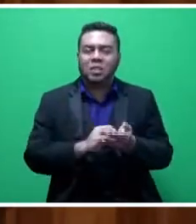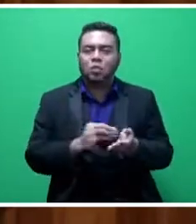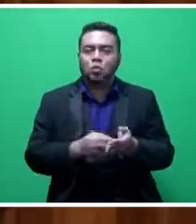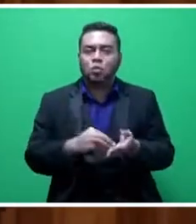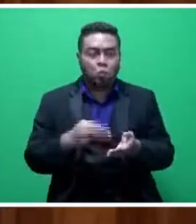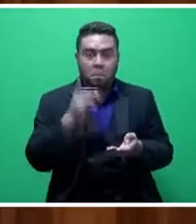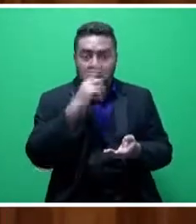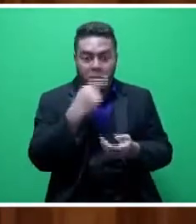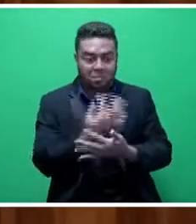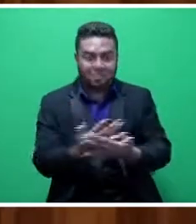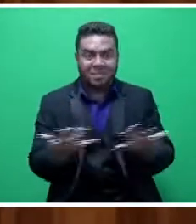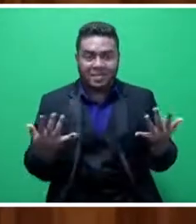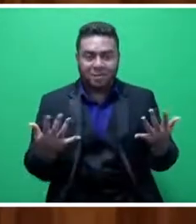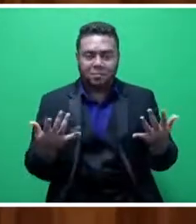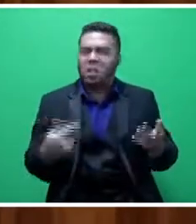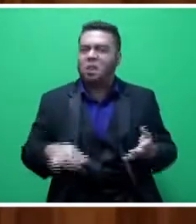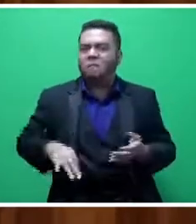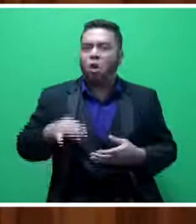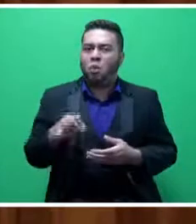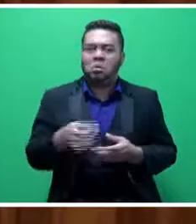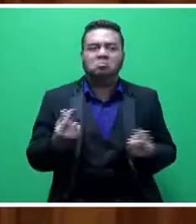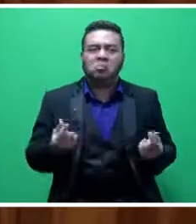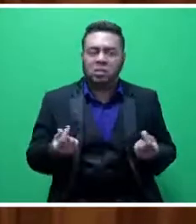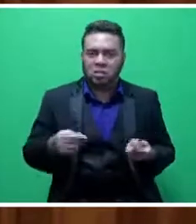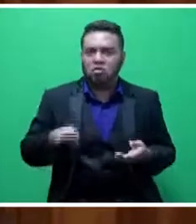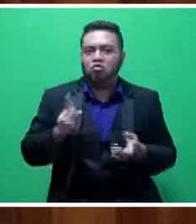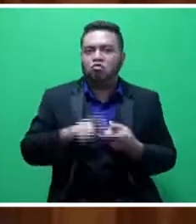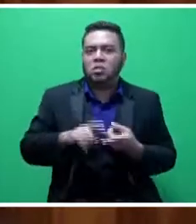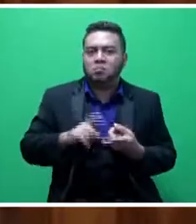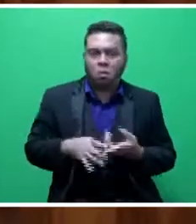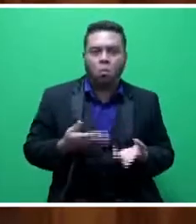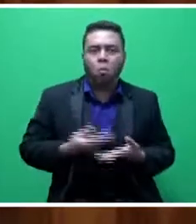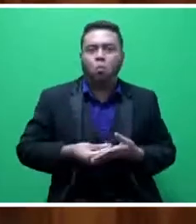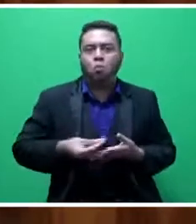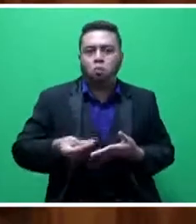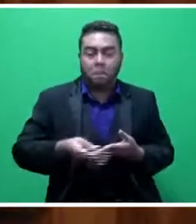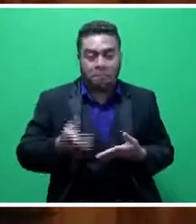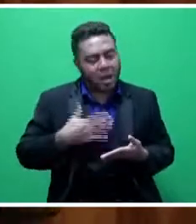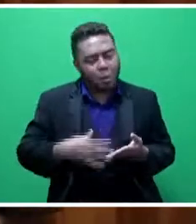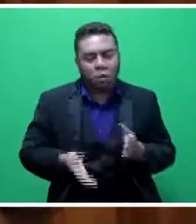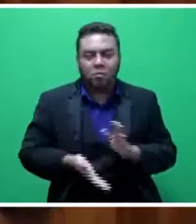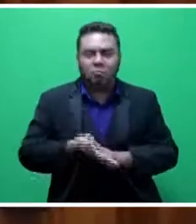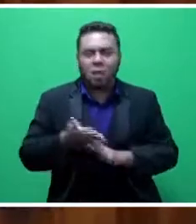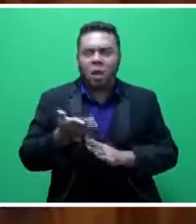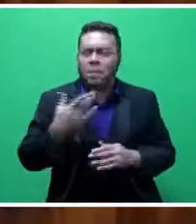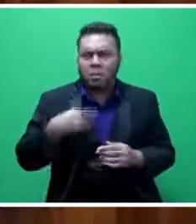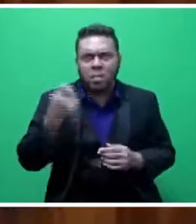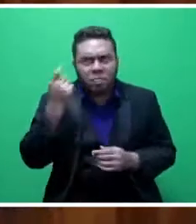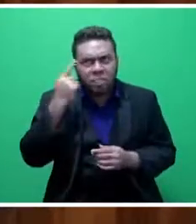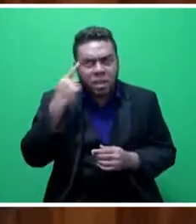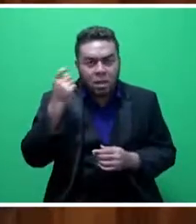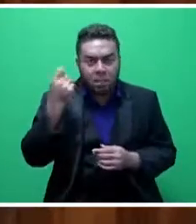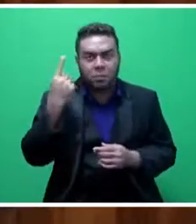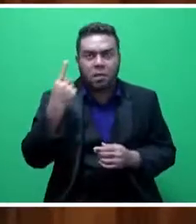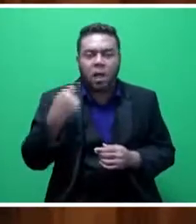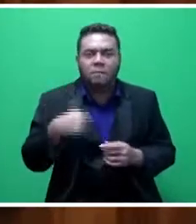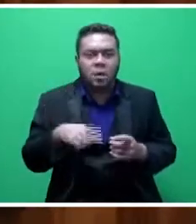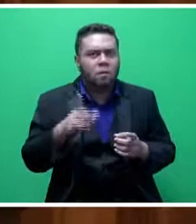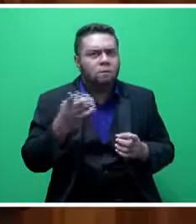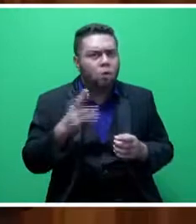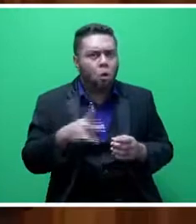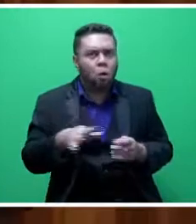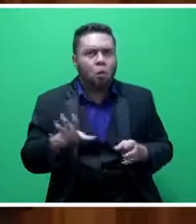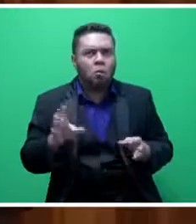at an affordable price, but do recommend highly the consideration of this digital